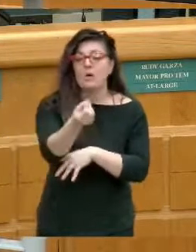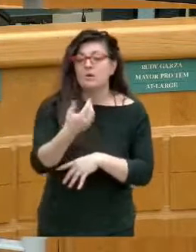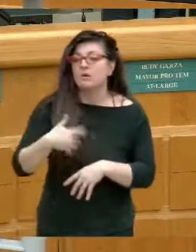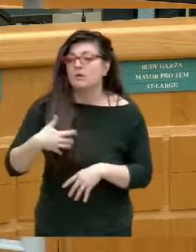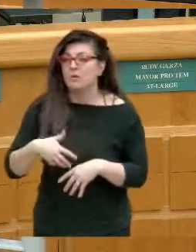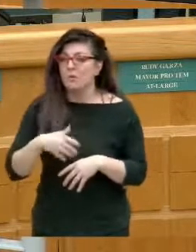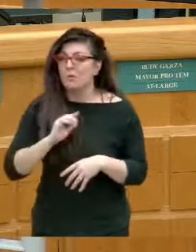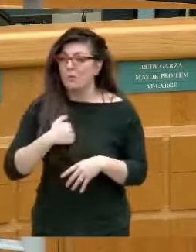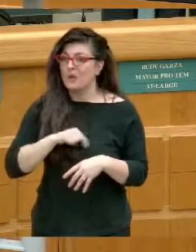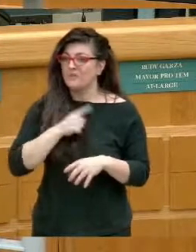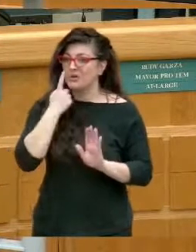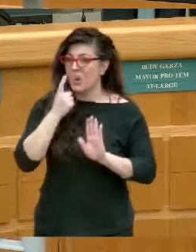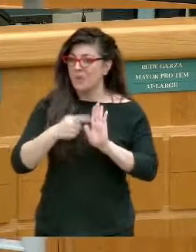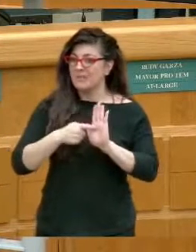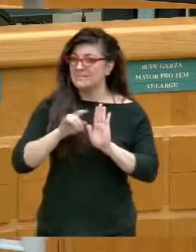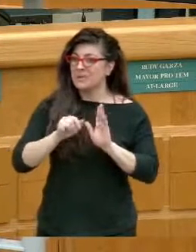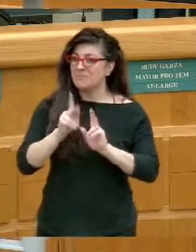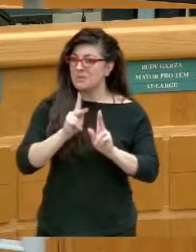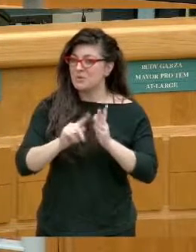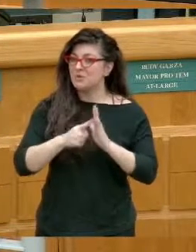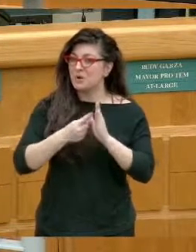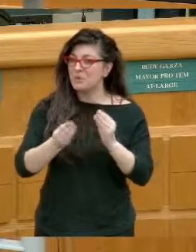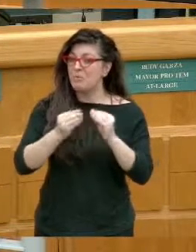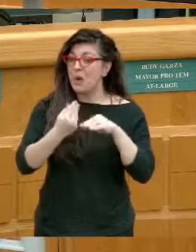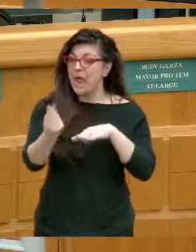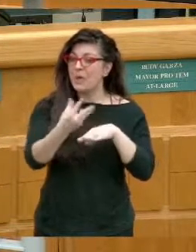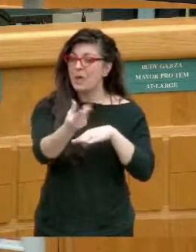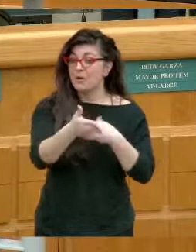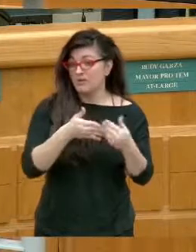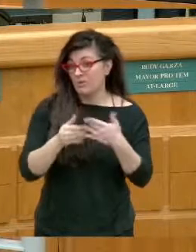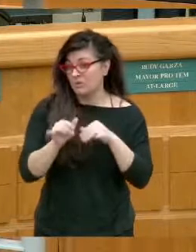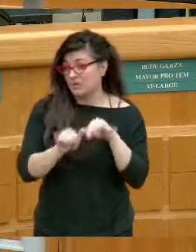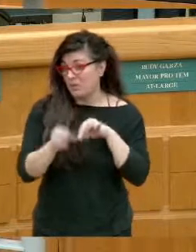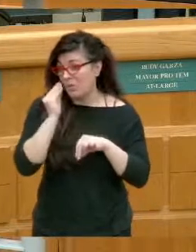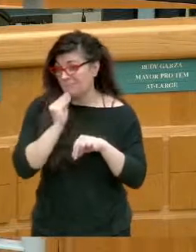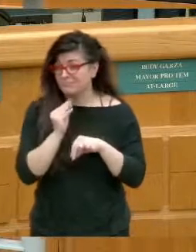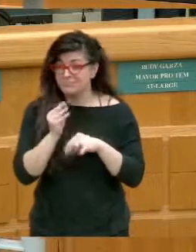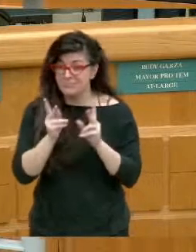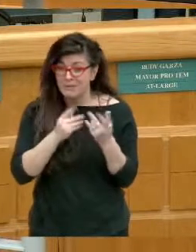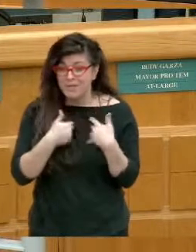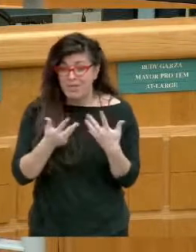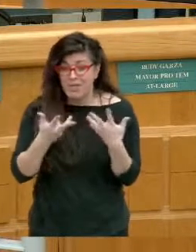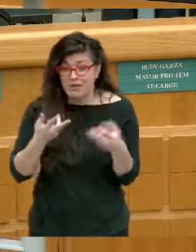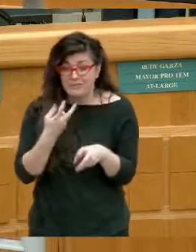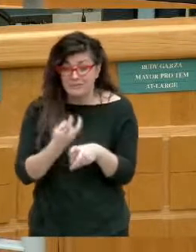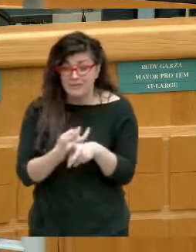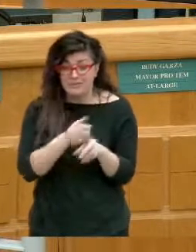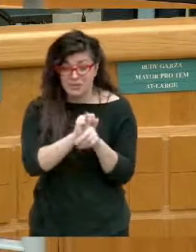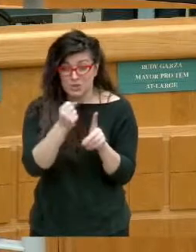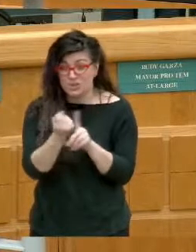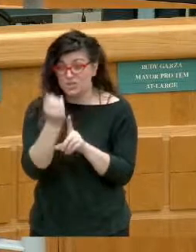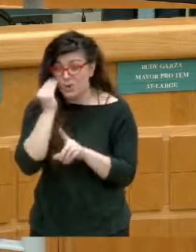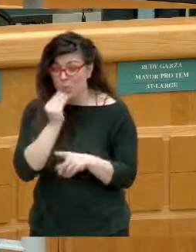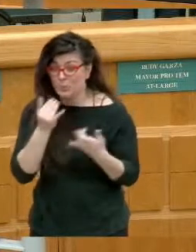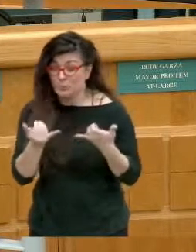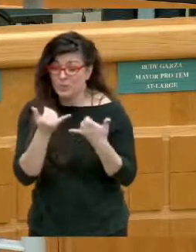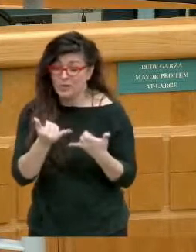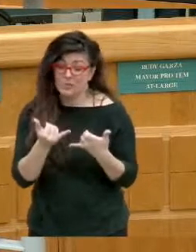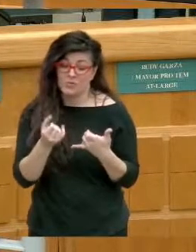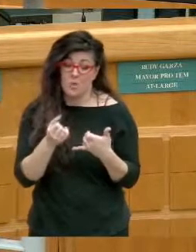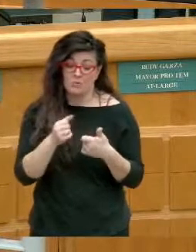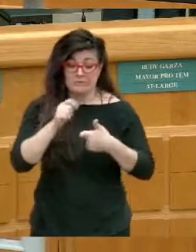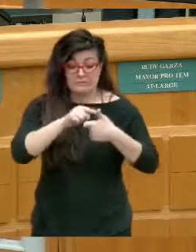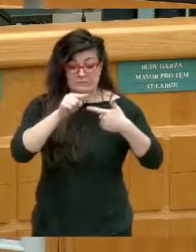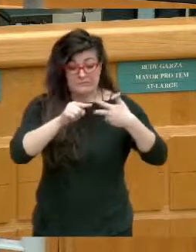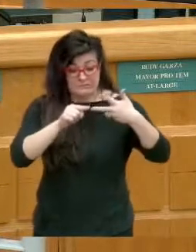difficult. And so there's a lot of difficult situations that people are facing right now. So all these different things combined are